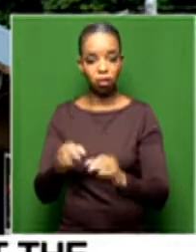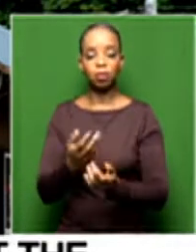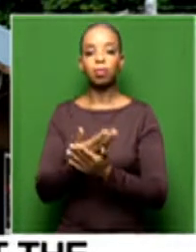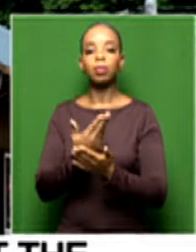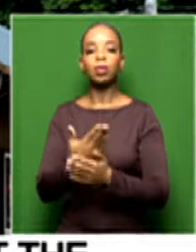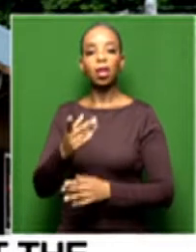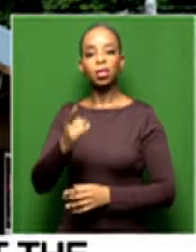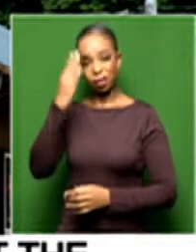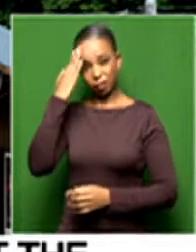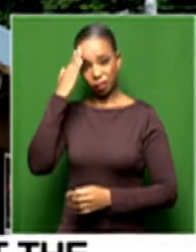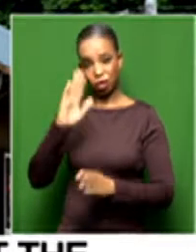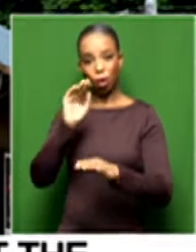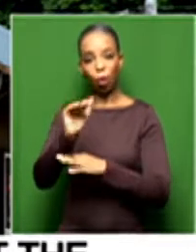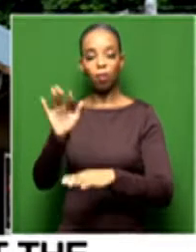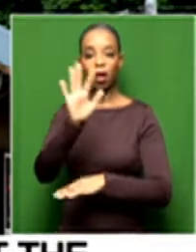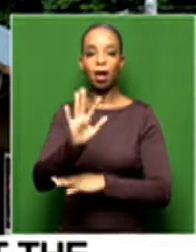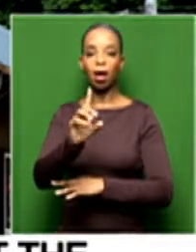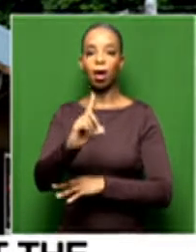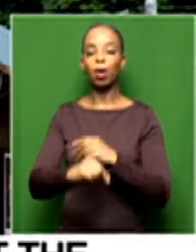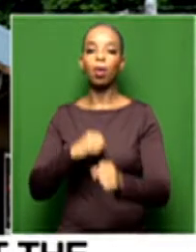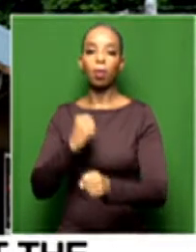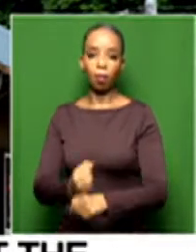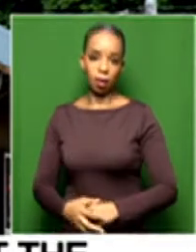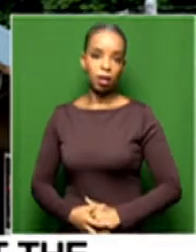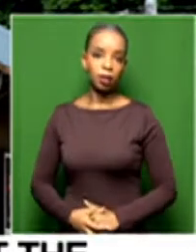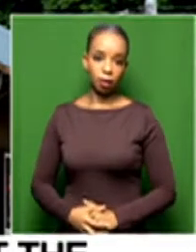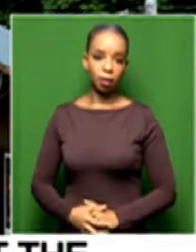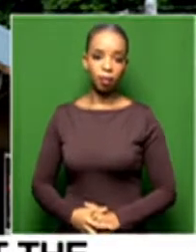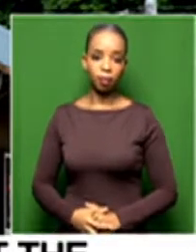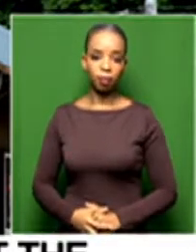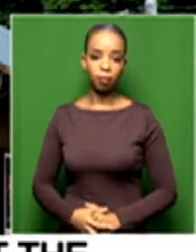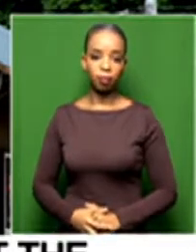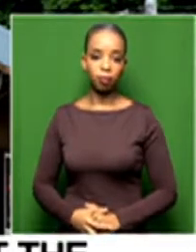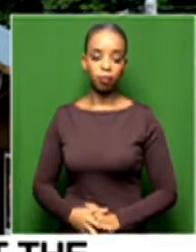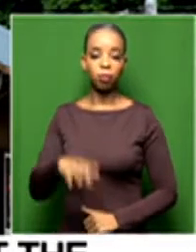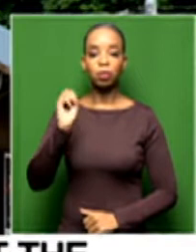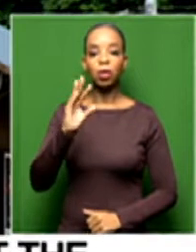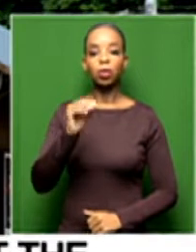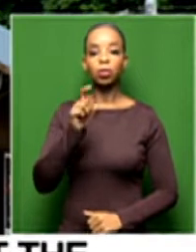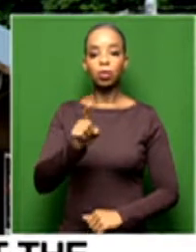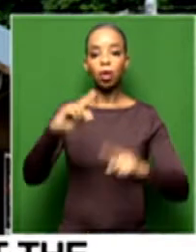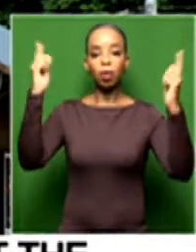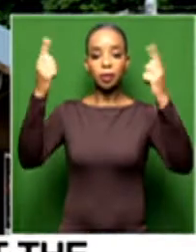work over a period of a year. So this is which actually celebrates